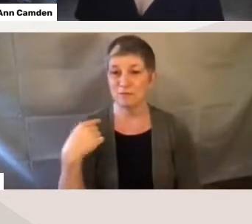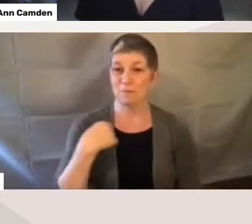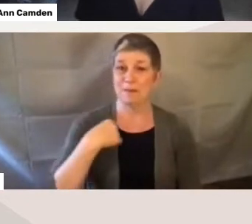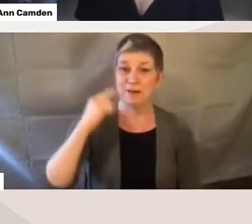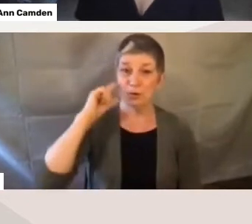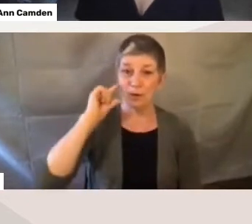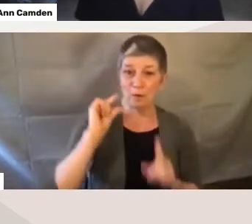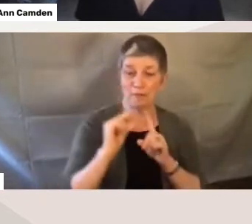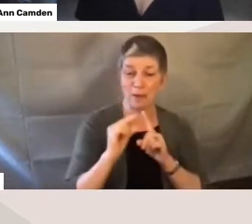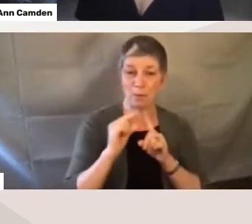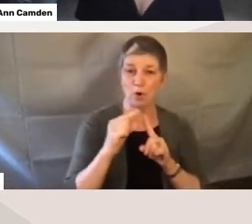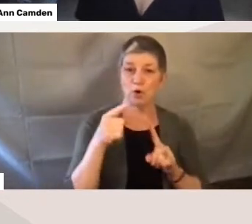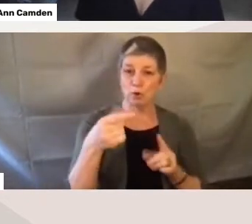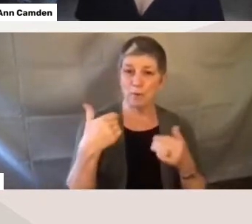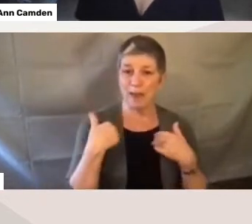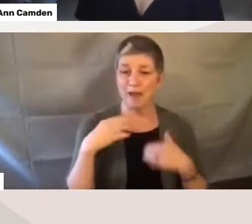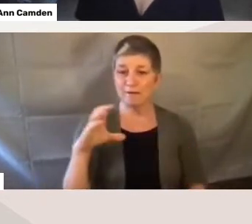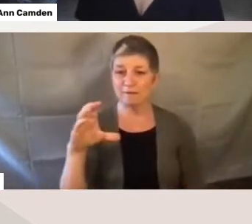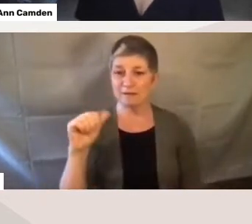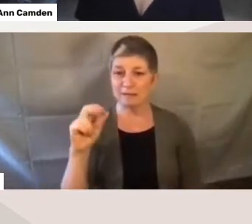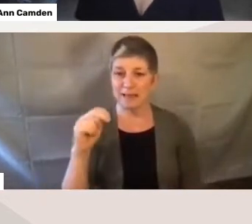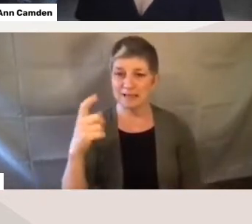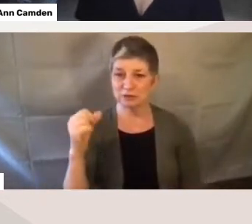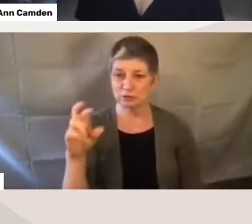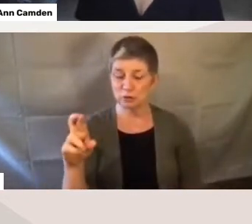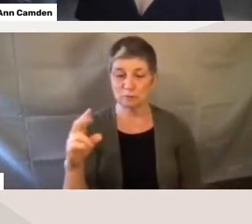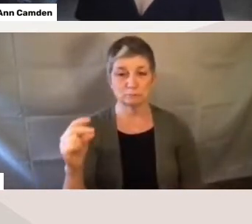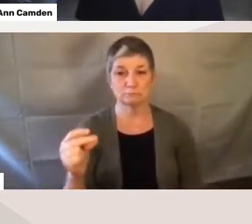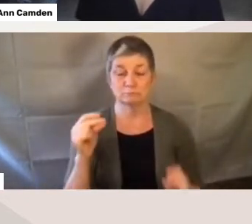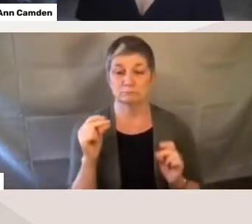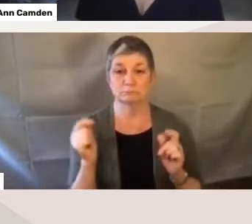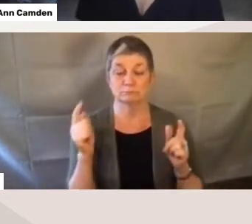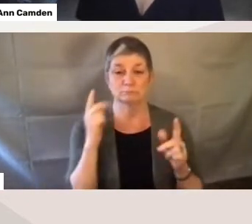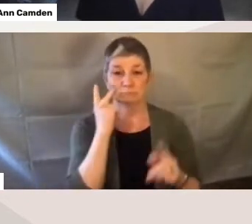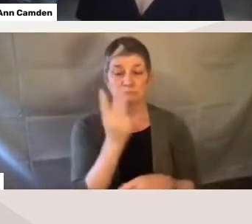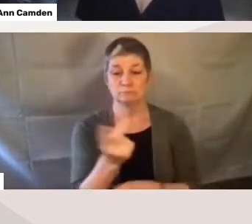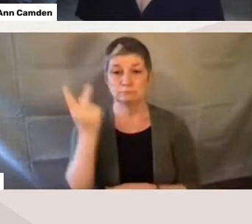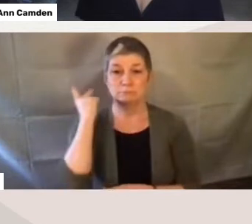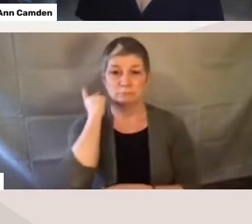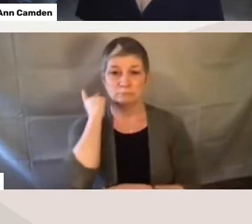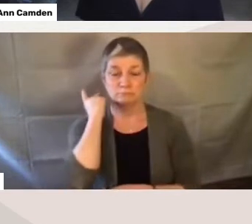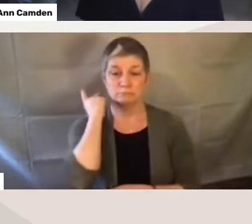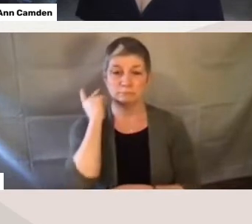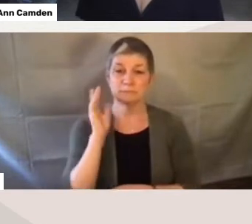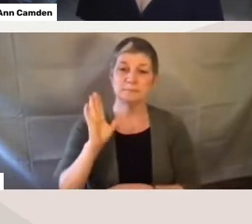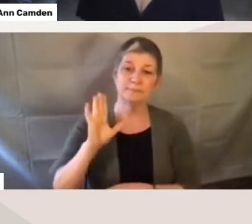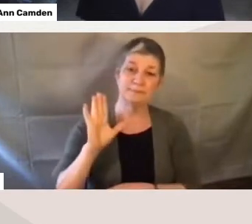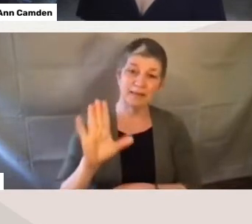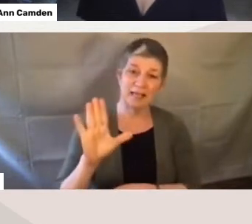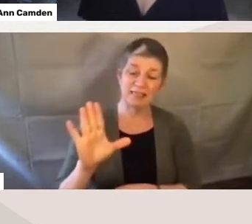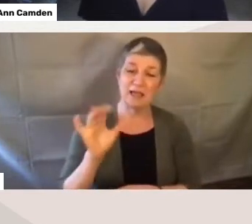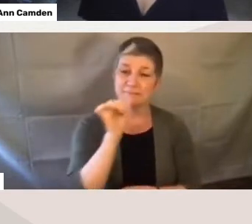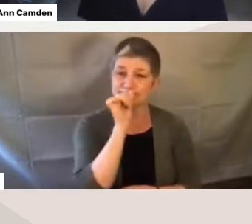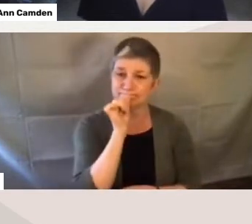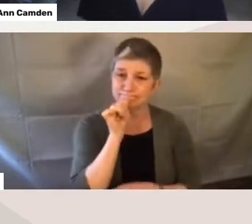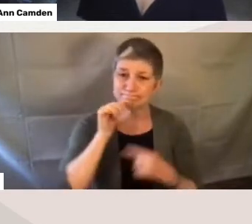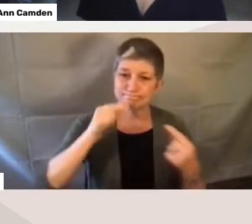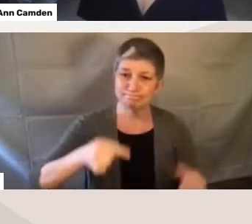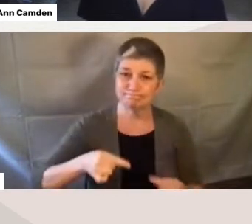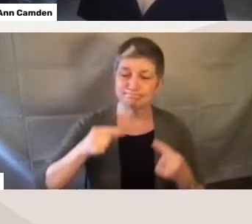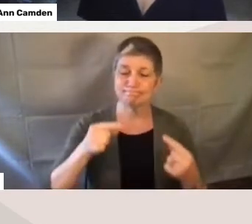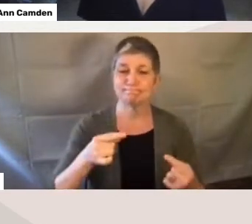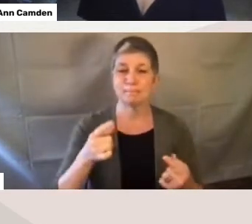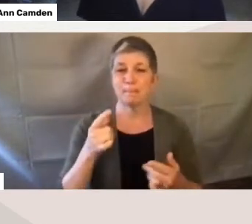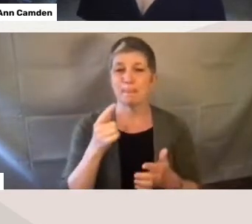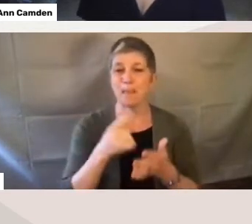have cancer, like it automatically brought me back to their suffering of what I had experienced